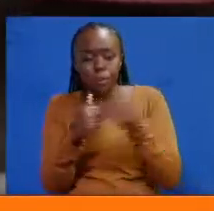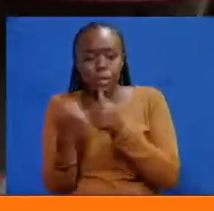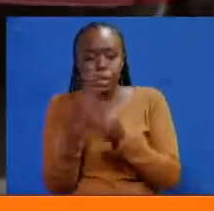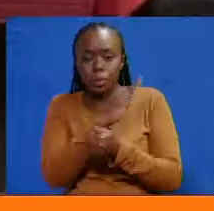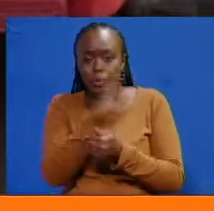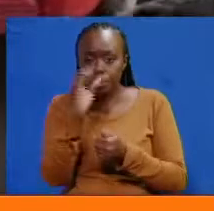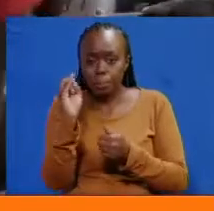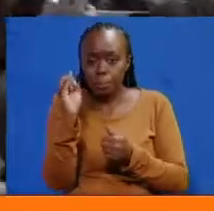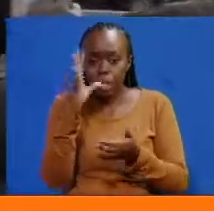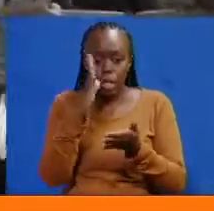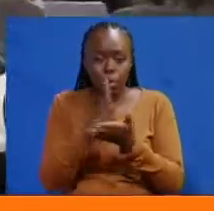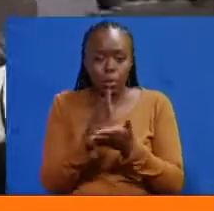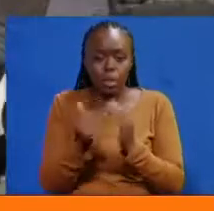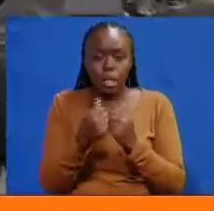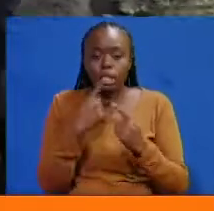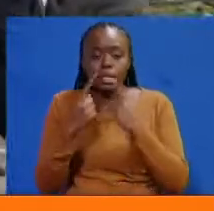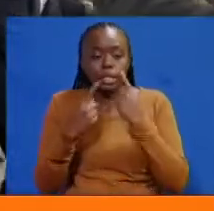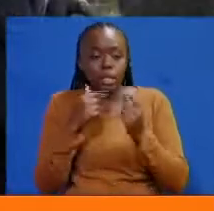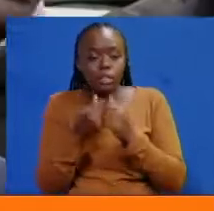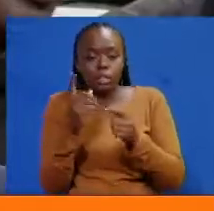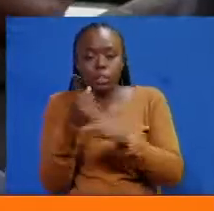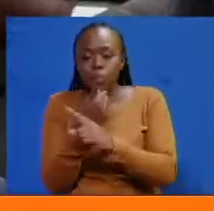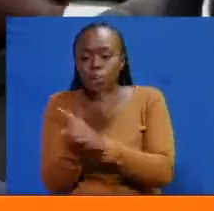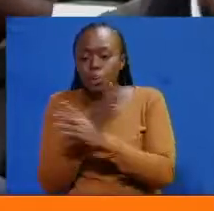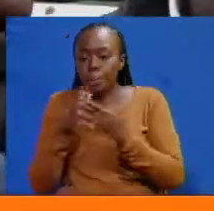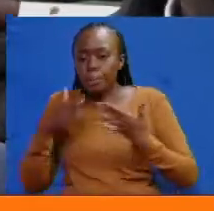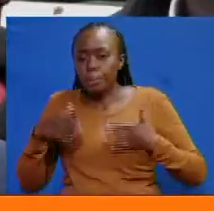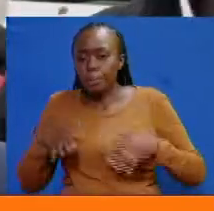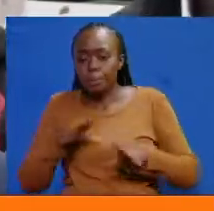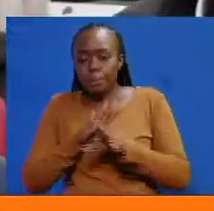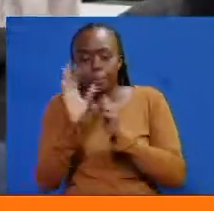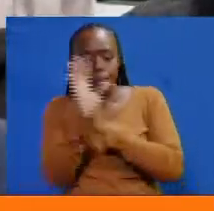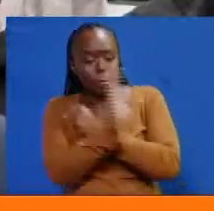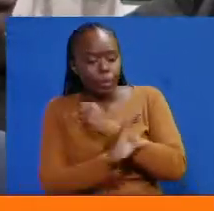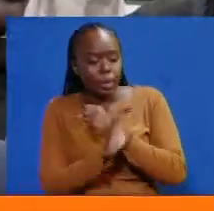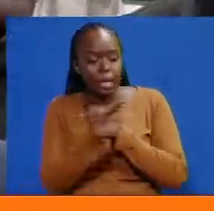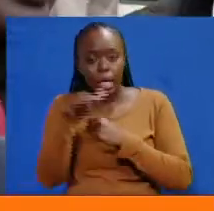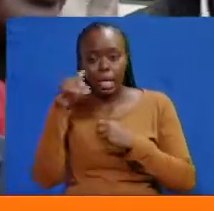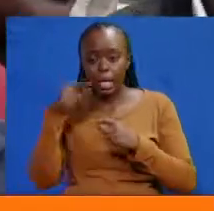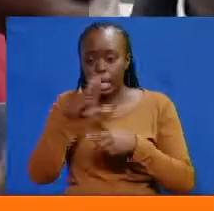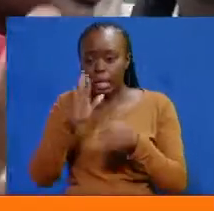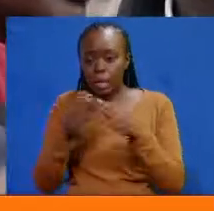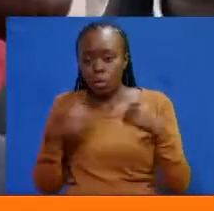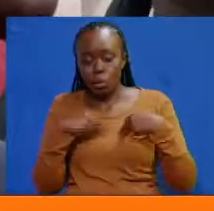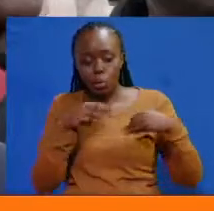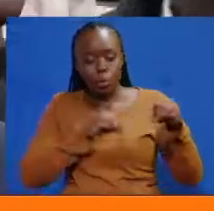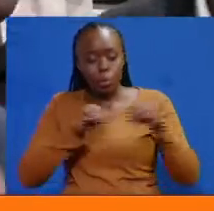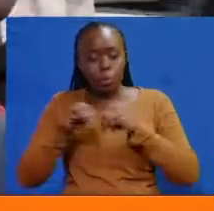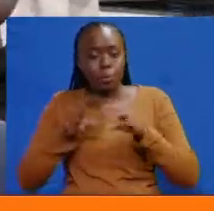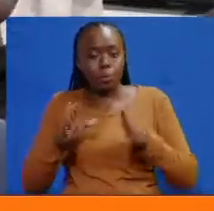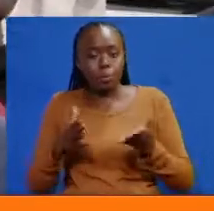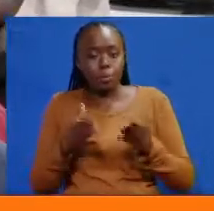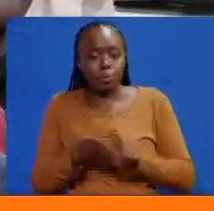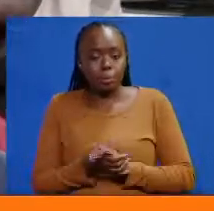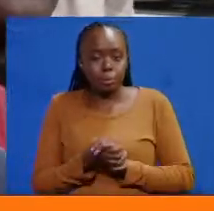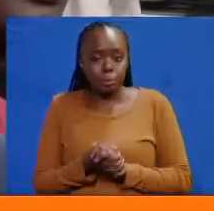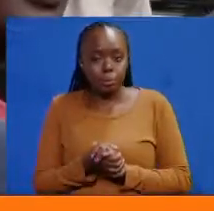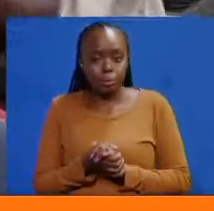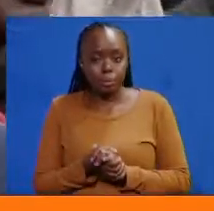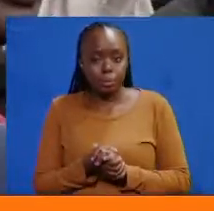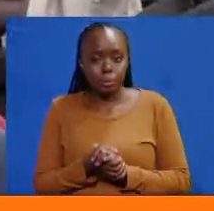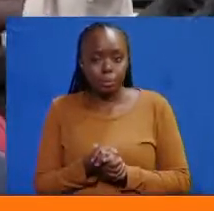BBI referendum. We spoke to several people across the country seeking their opinion on the matter.